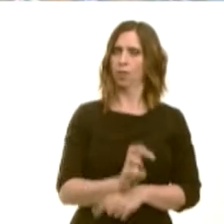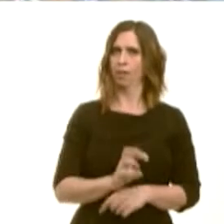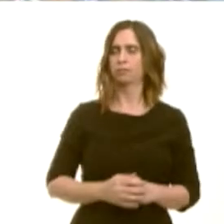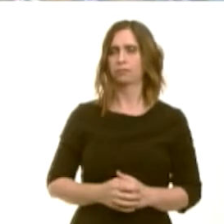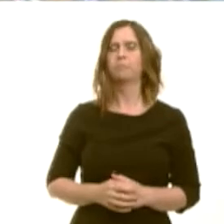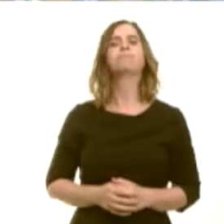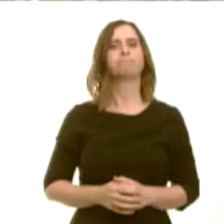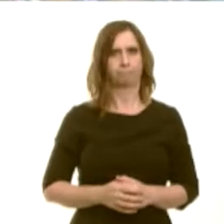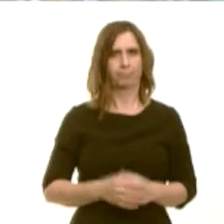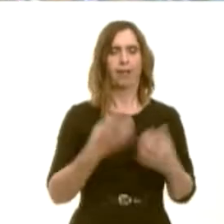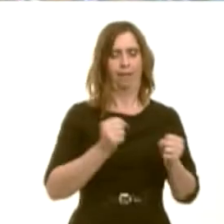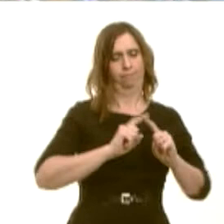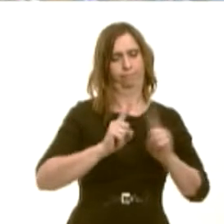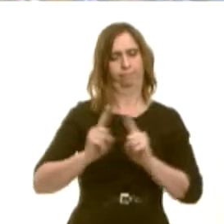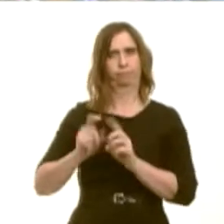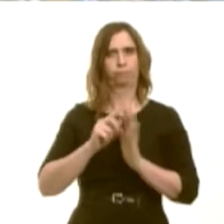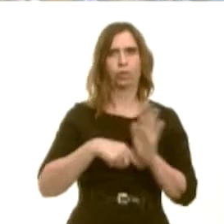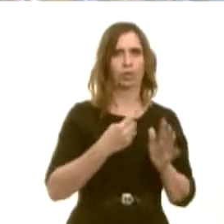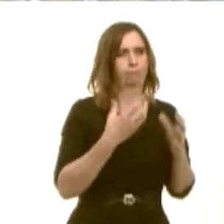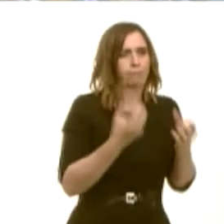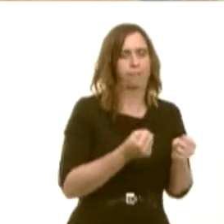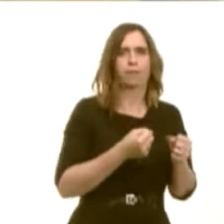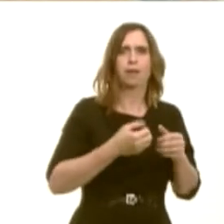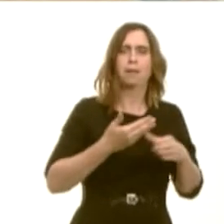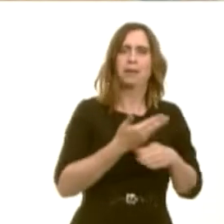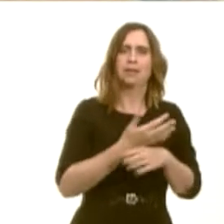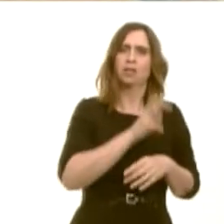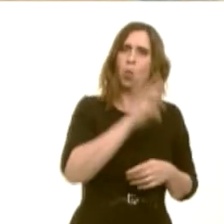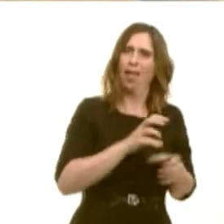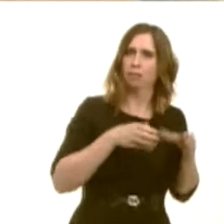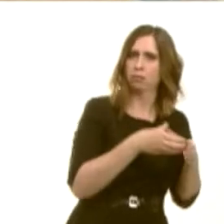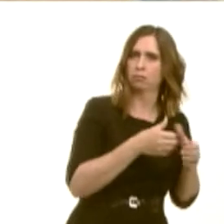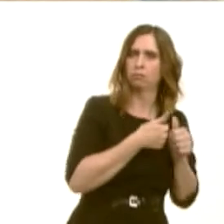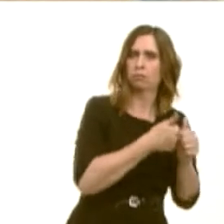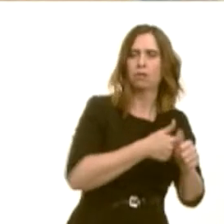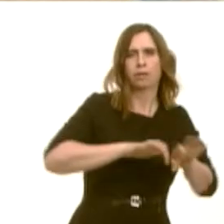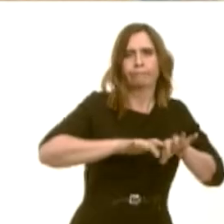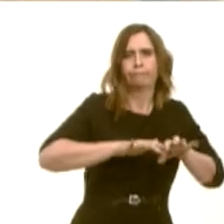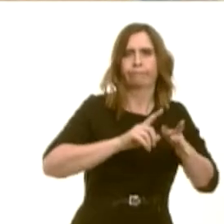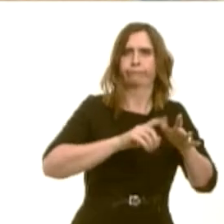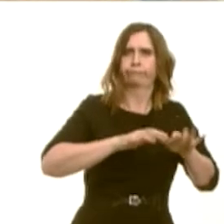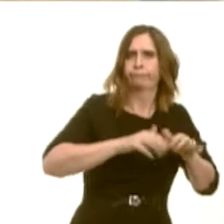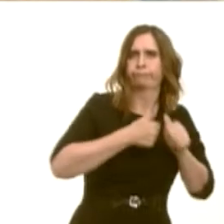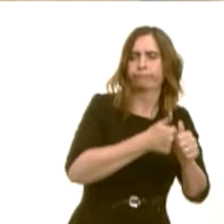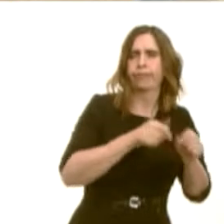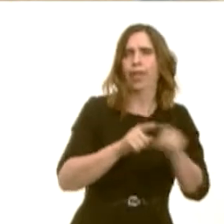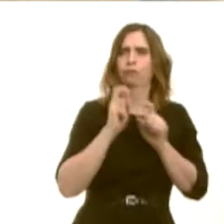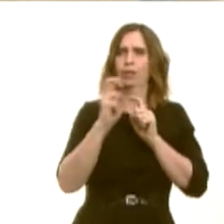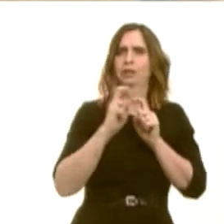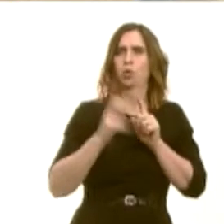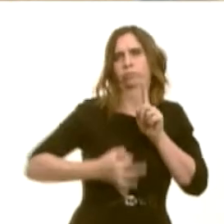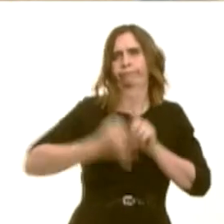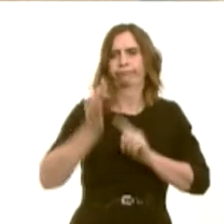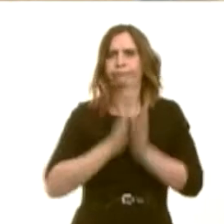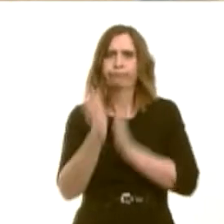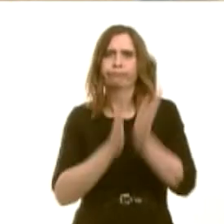will help to create jobs and growth. They include the provision of business support through Business Wales, through ICT support and transport infrastructure